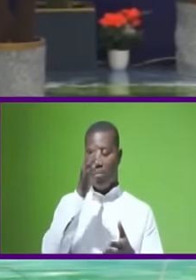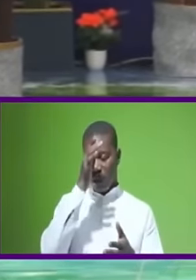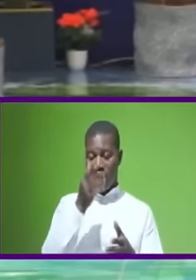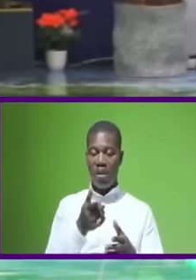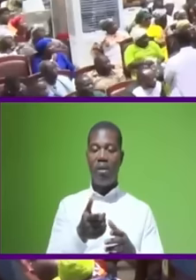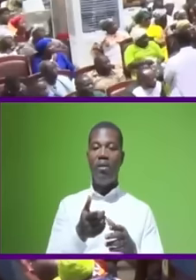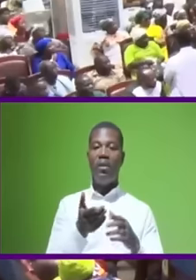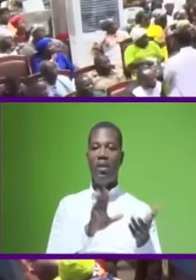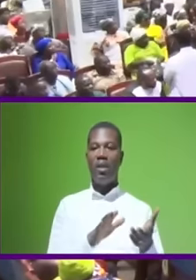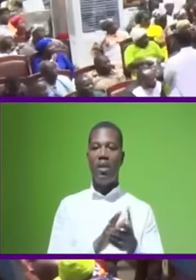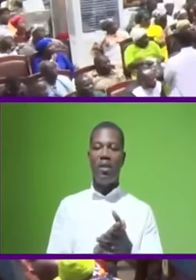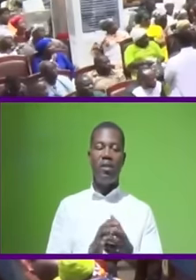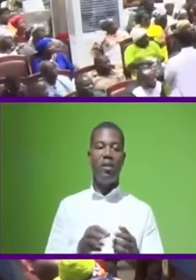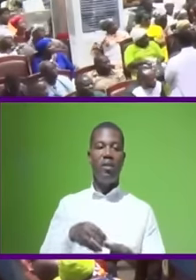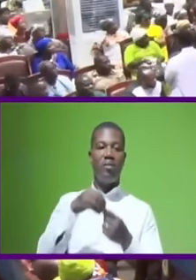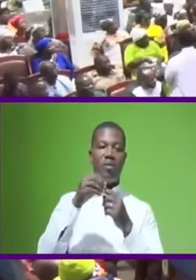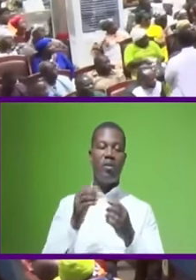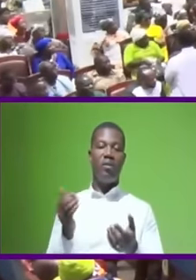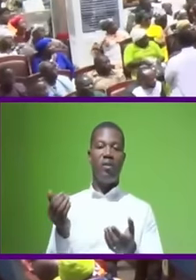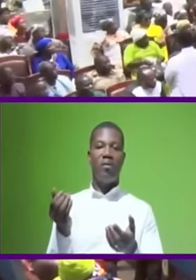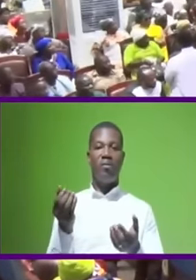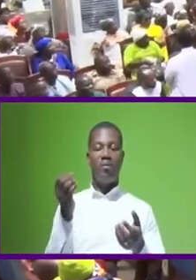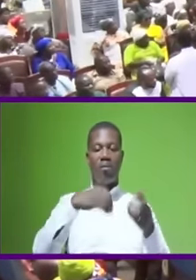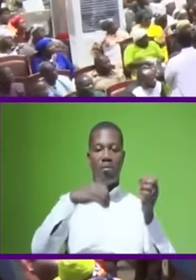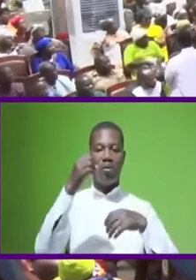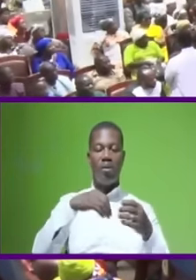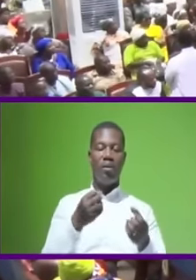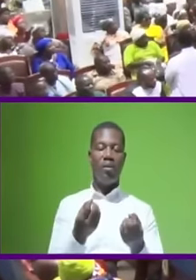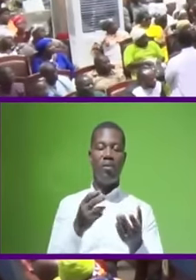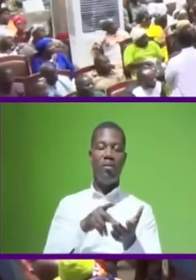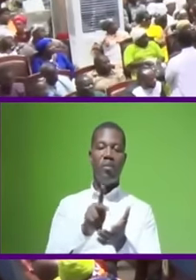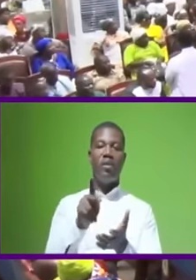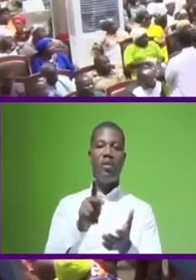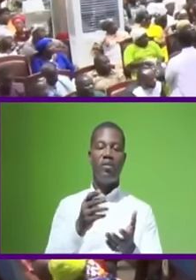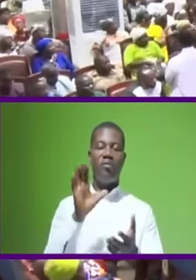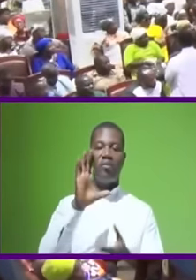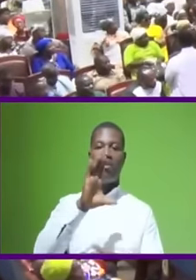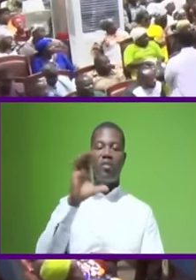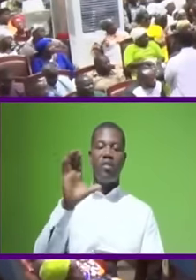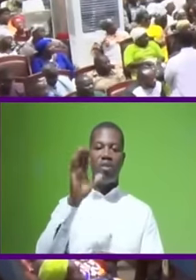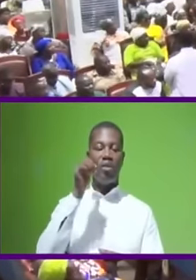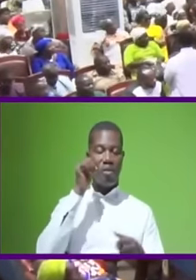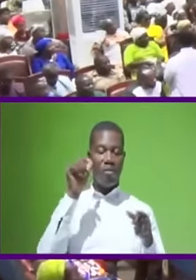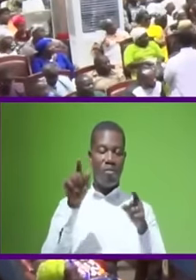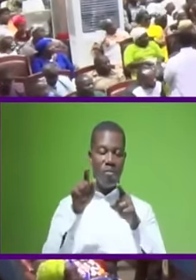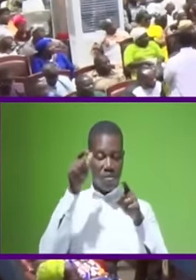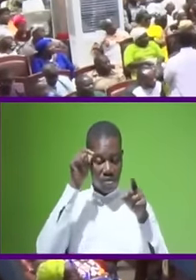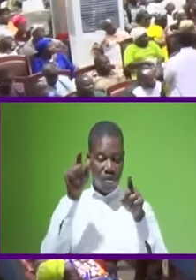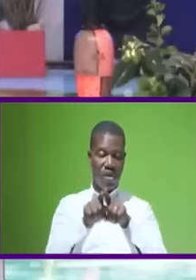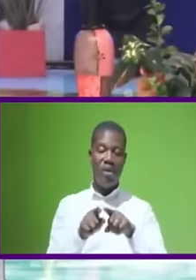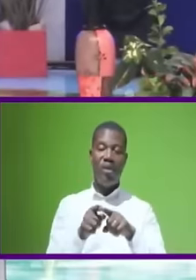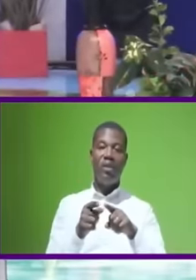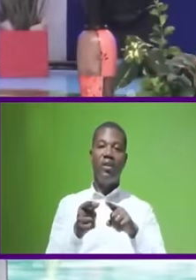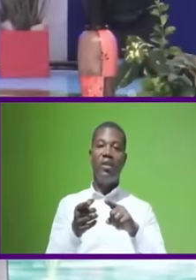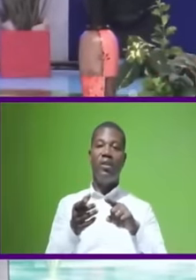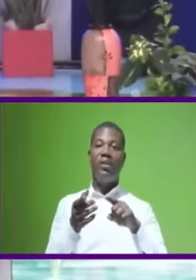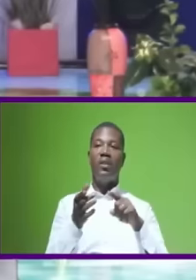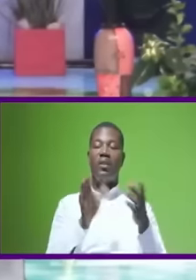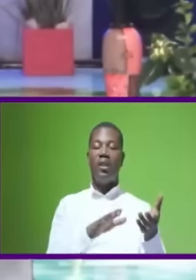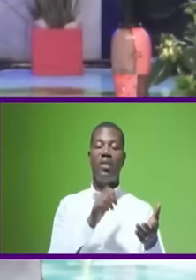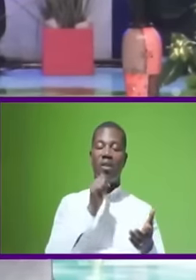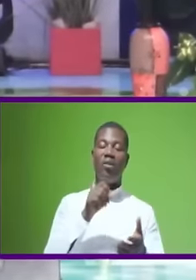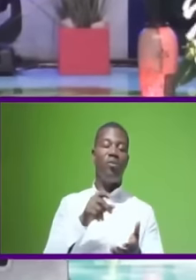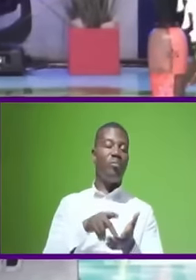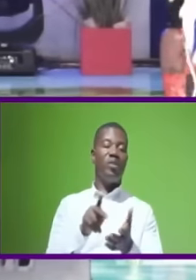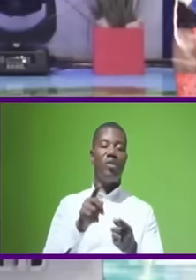pay? Five cities. Umia hoka went to a bit. So, and now for what they said, maybe